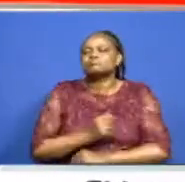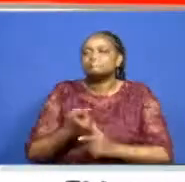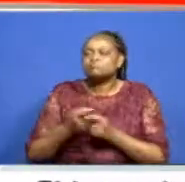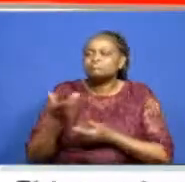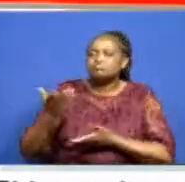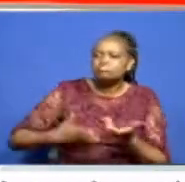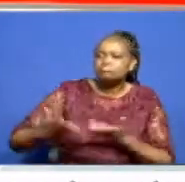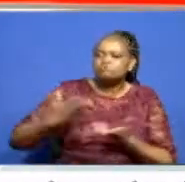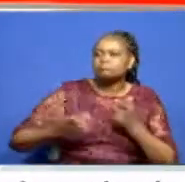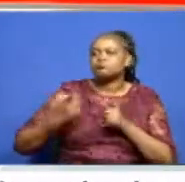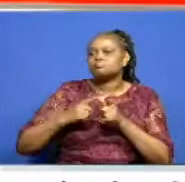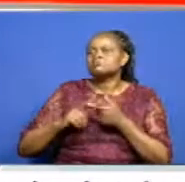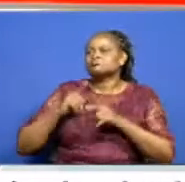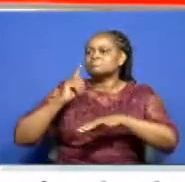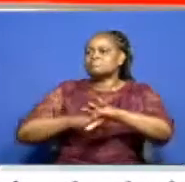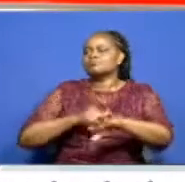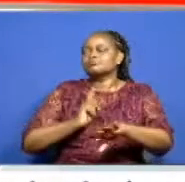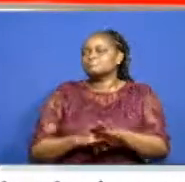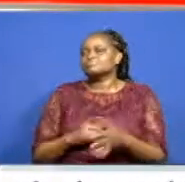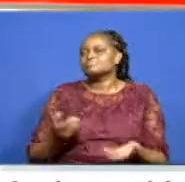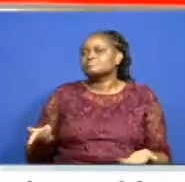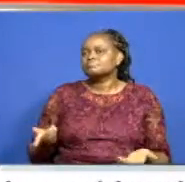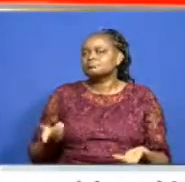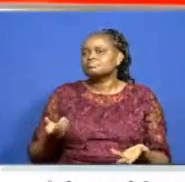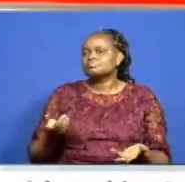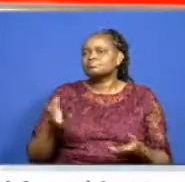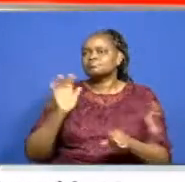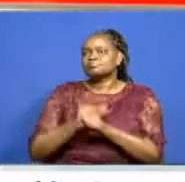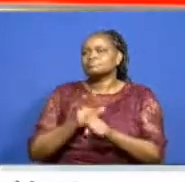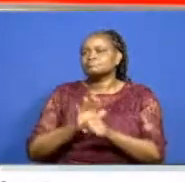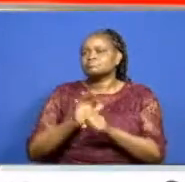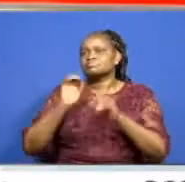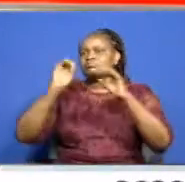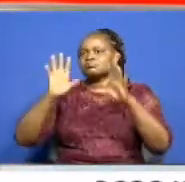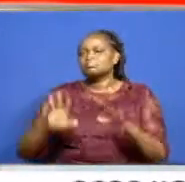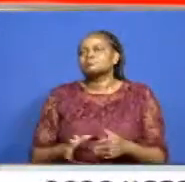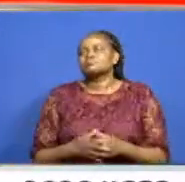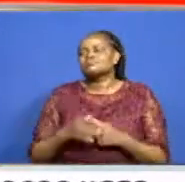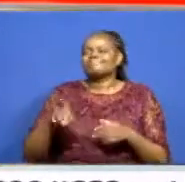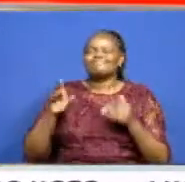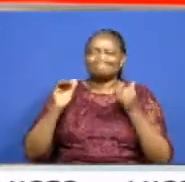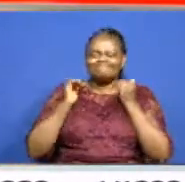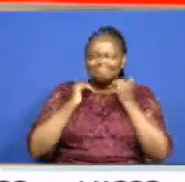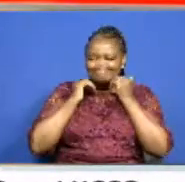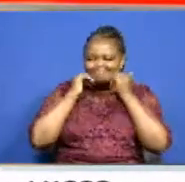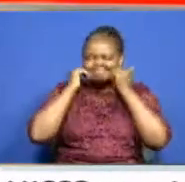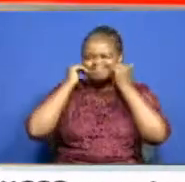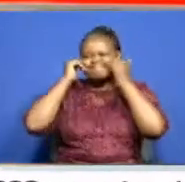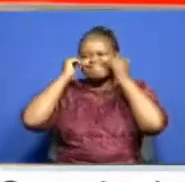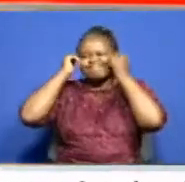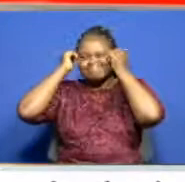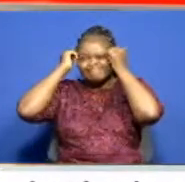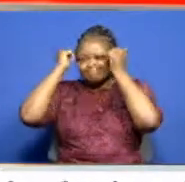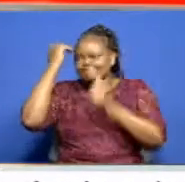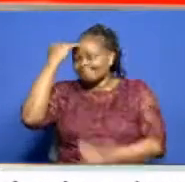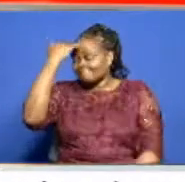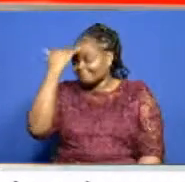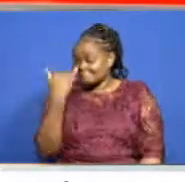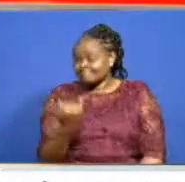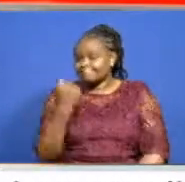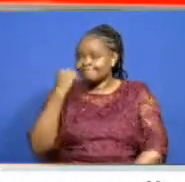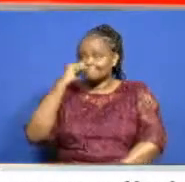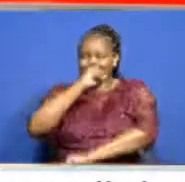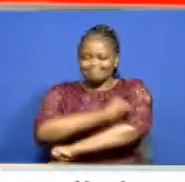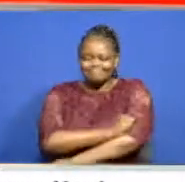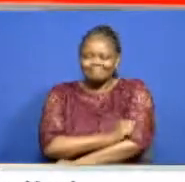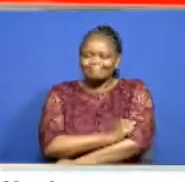And this particular time round, quite a number of teachers are also going a lot of stress, occasioned by the fact that the schools are taking